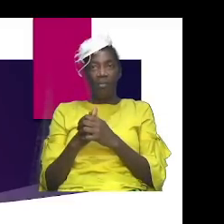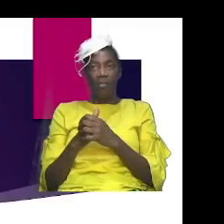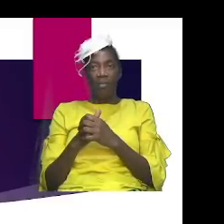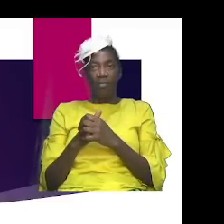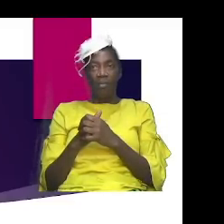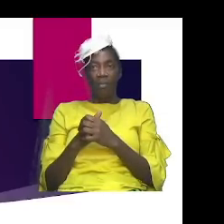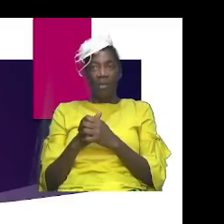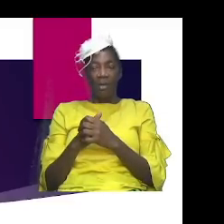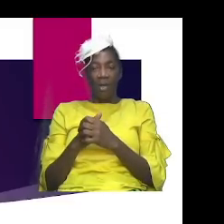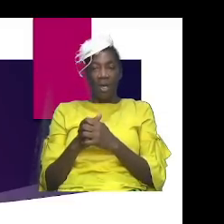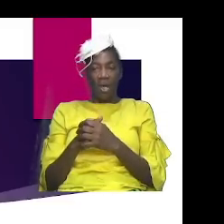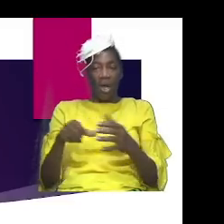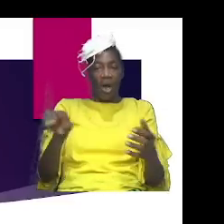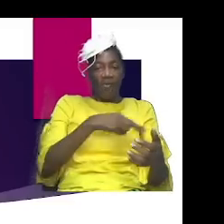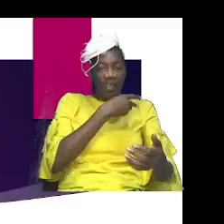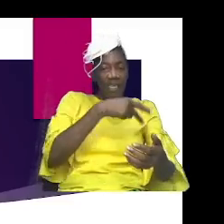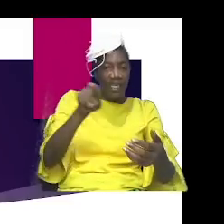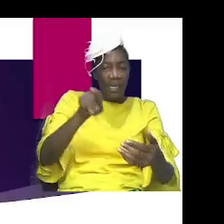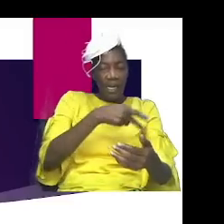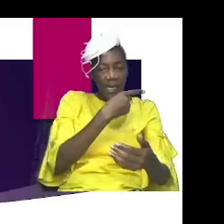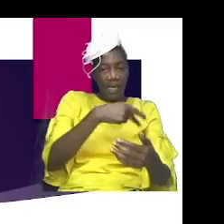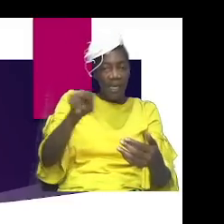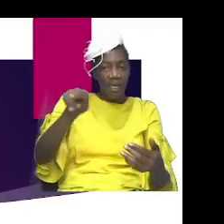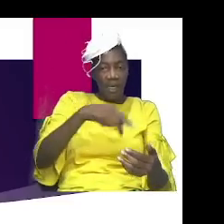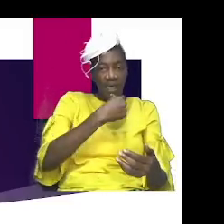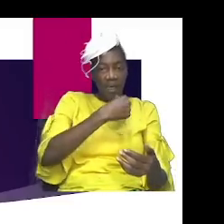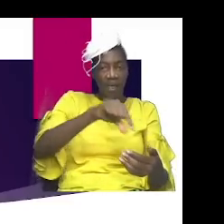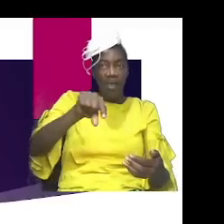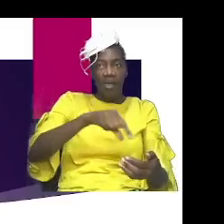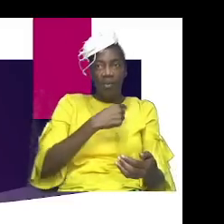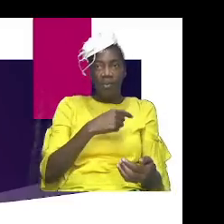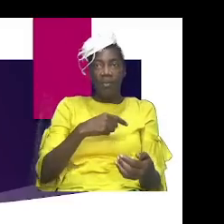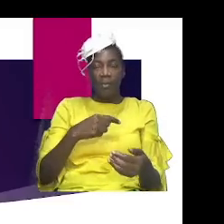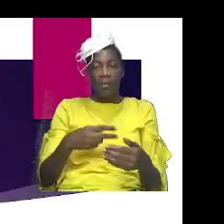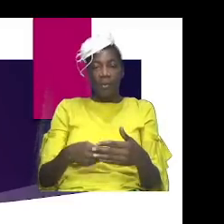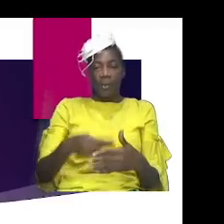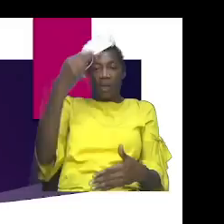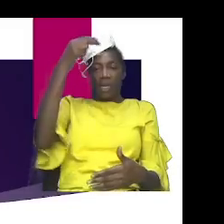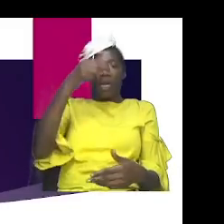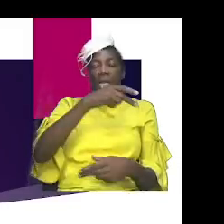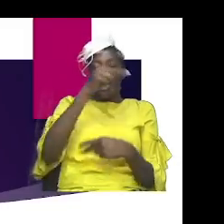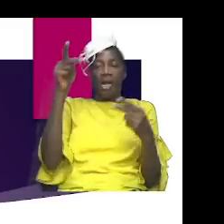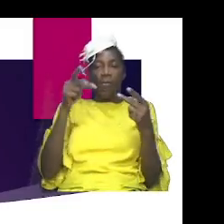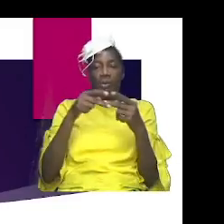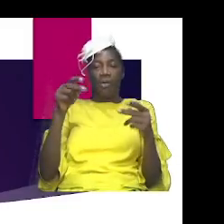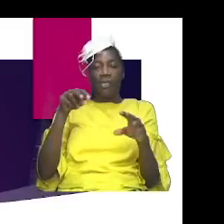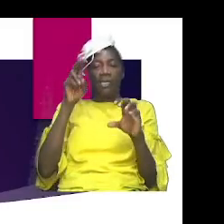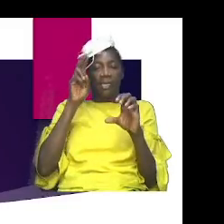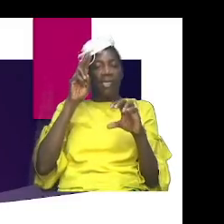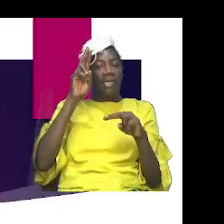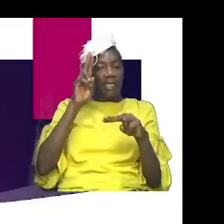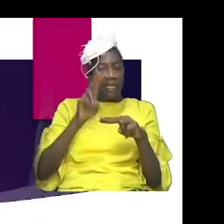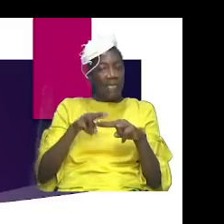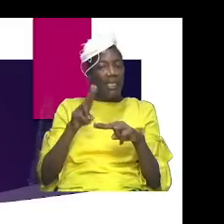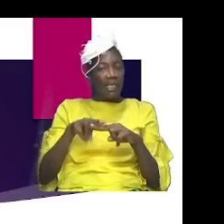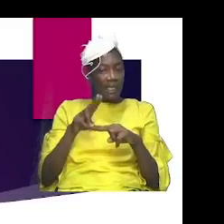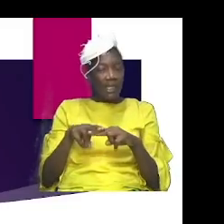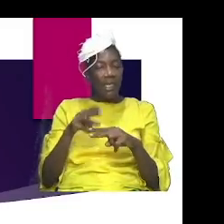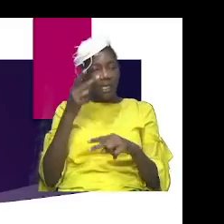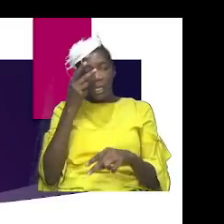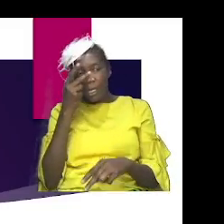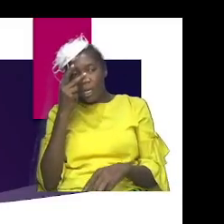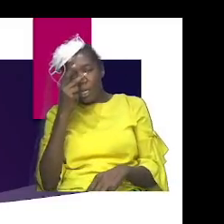of the games, a high official sits on that bema, and he looks around